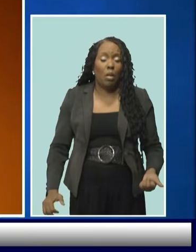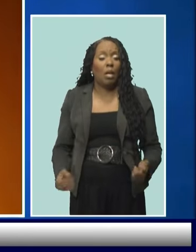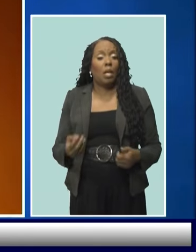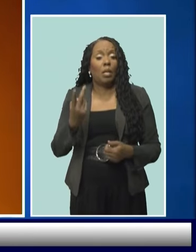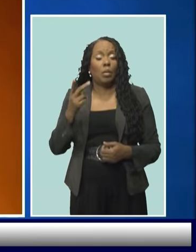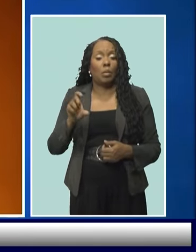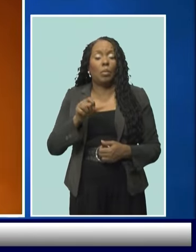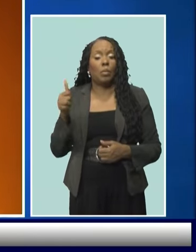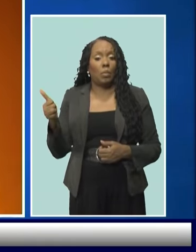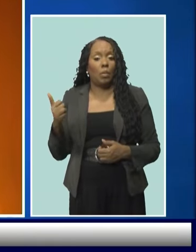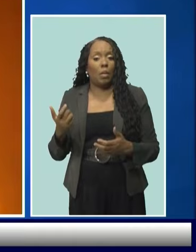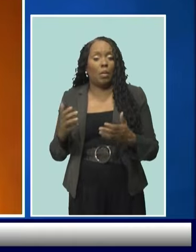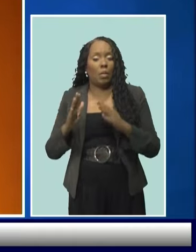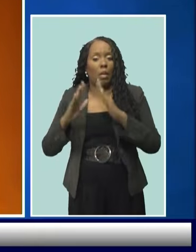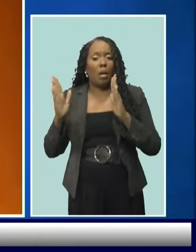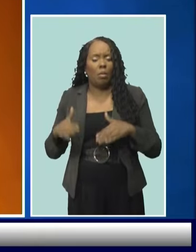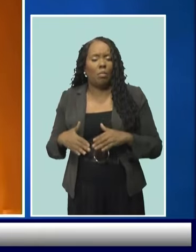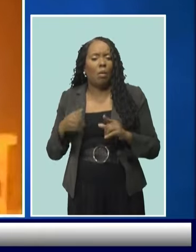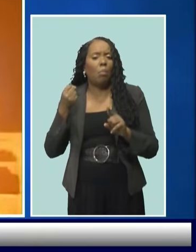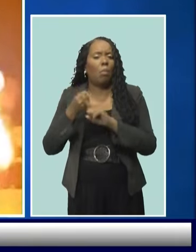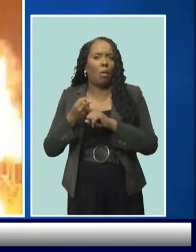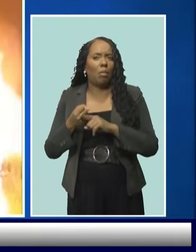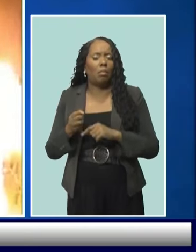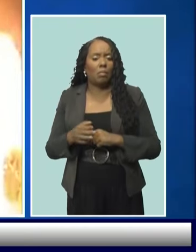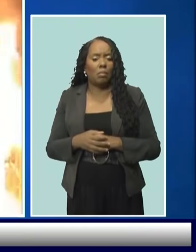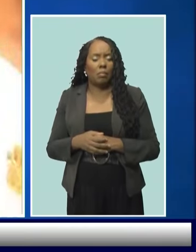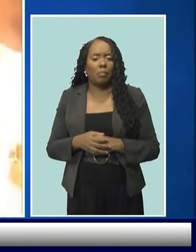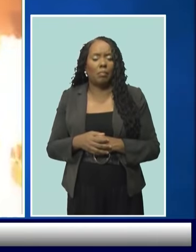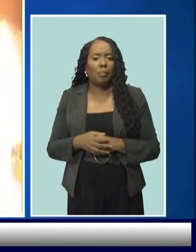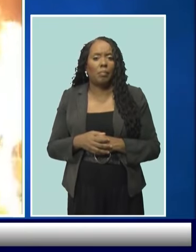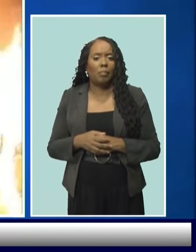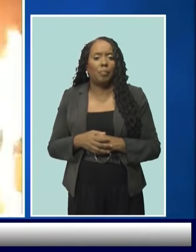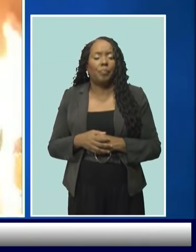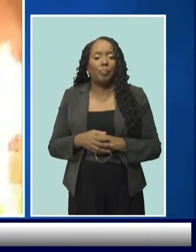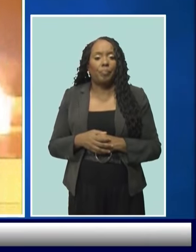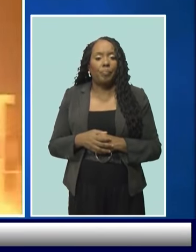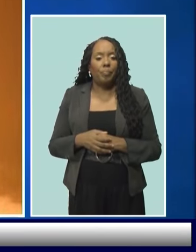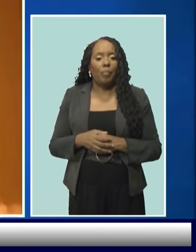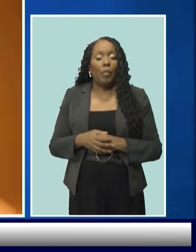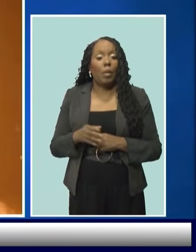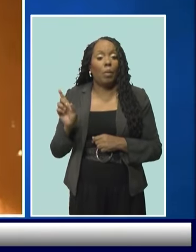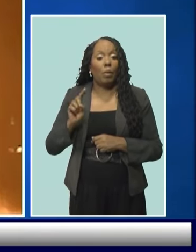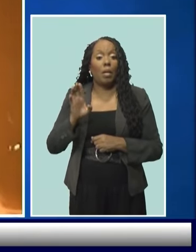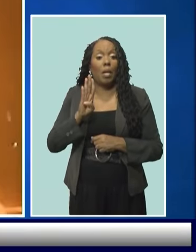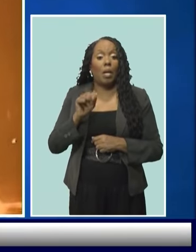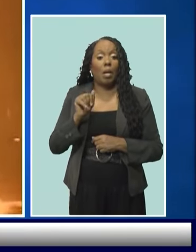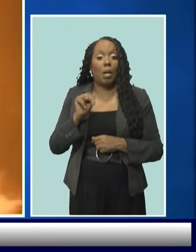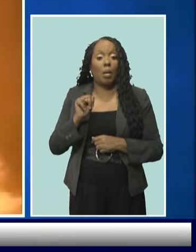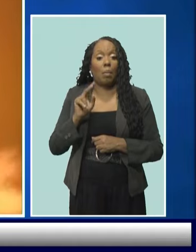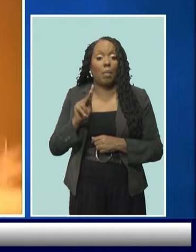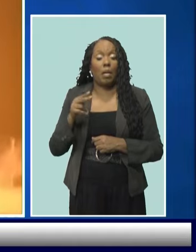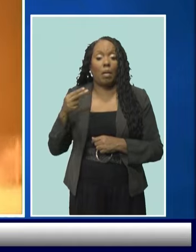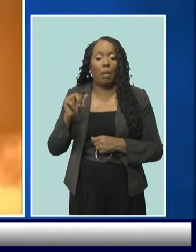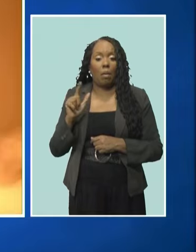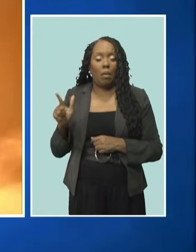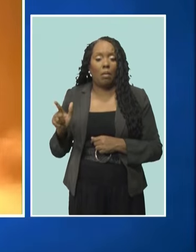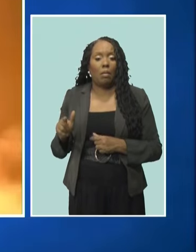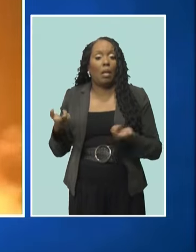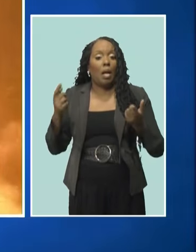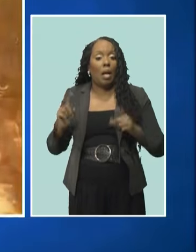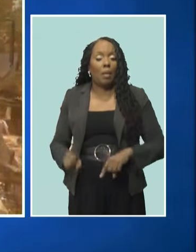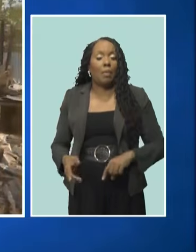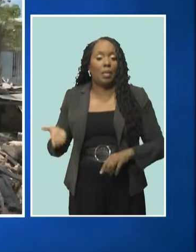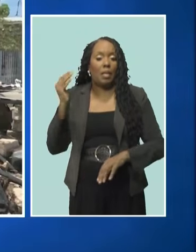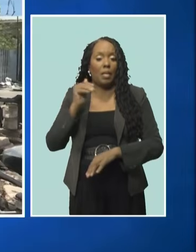Sealy Land Bank Hall, St. Michael. Officials from the Barbados Fire Service say the fire, which occurred around 8:24 last night,